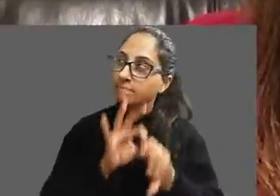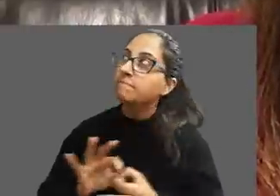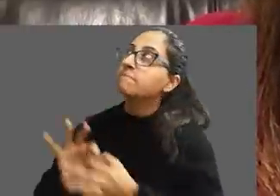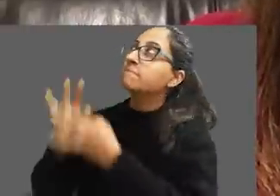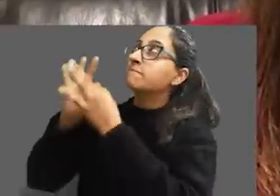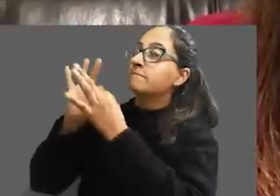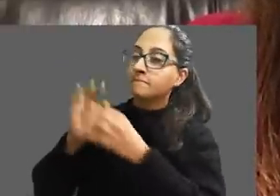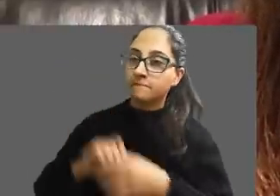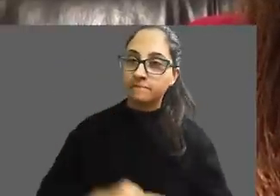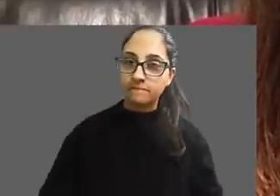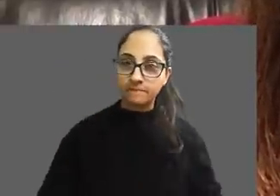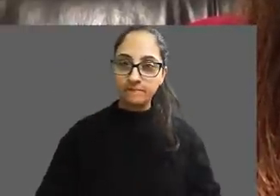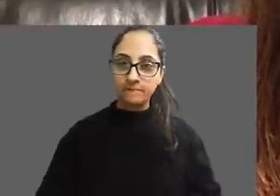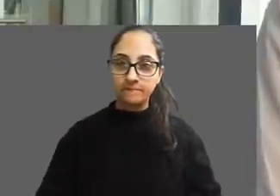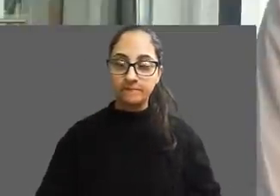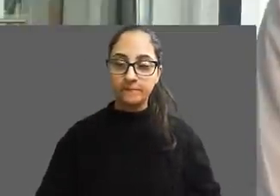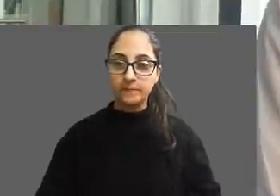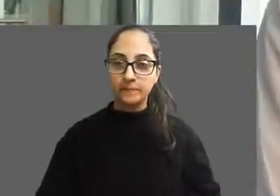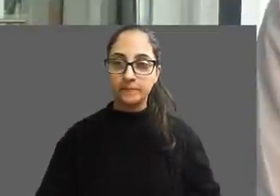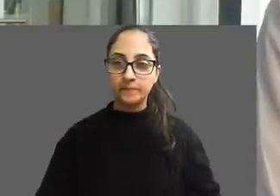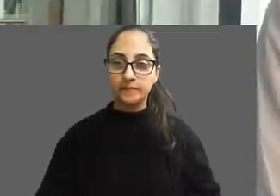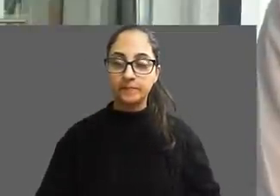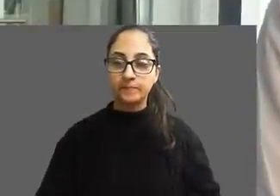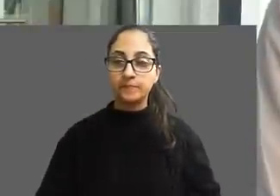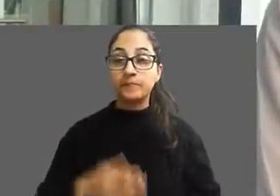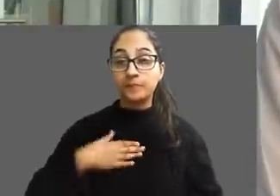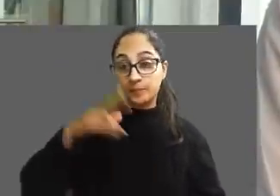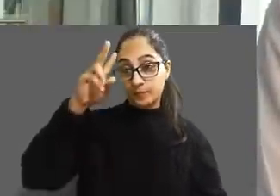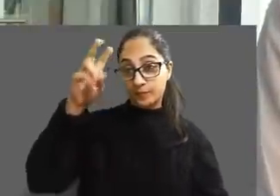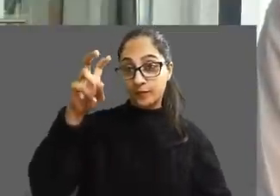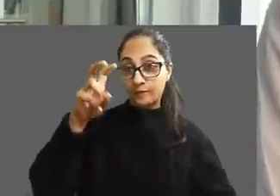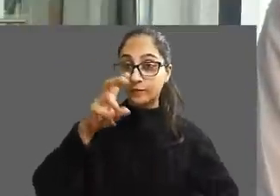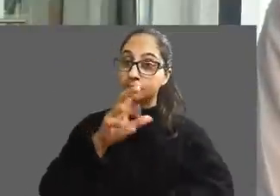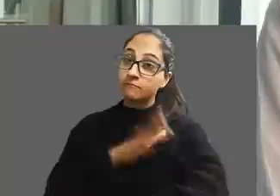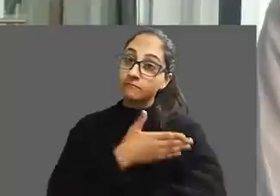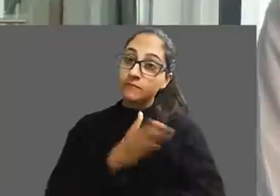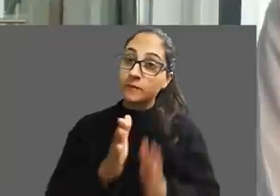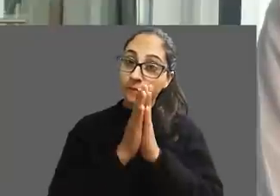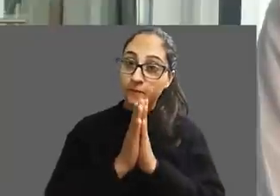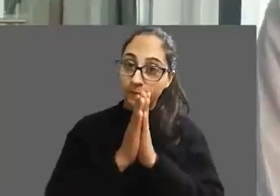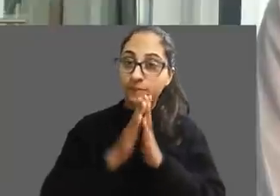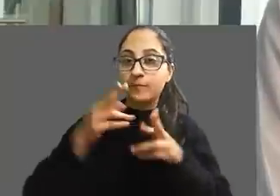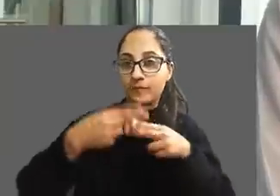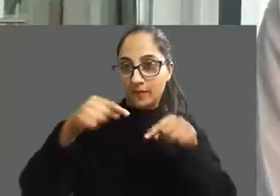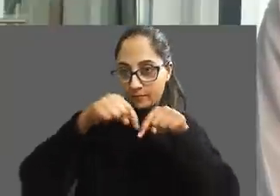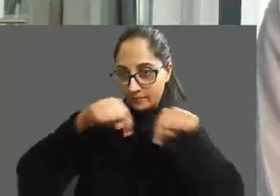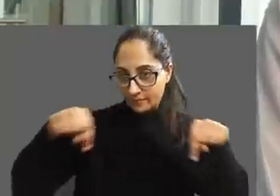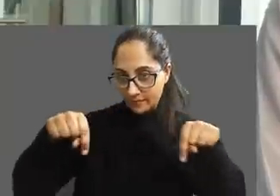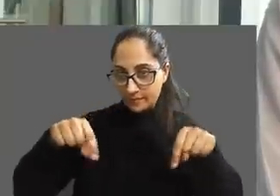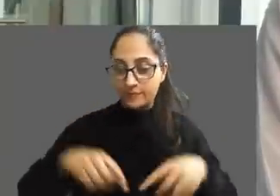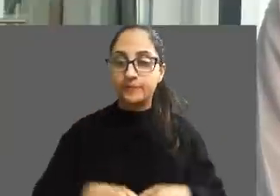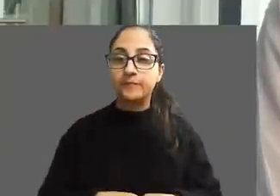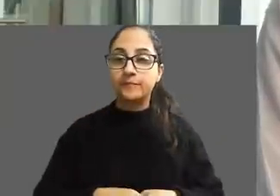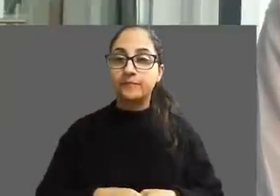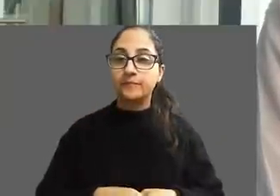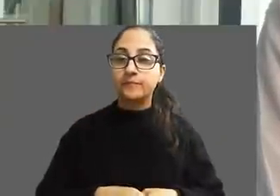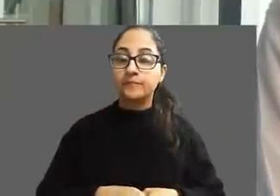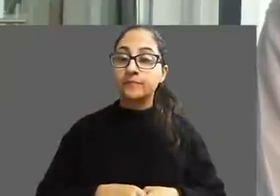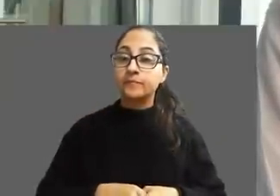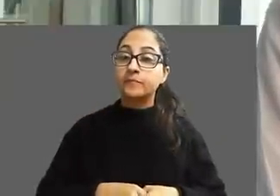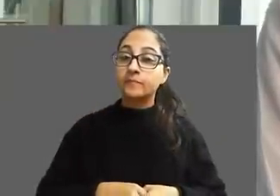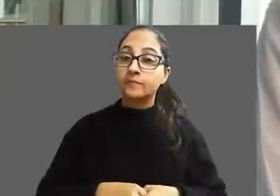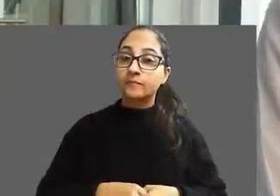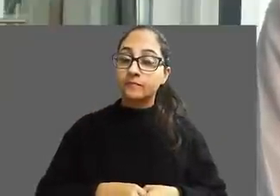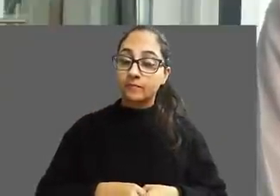our beloved Ganans and Qasidas. I have selected the second verse of the Ganan entitled Jai Jai Mangu Te